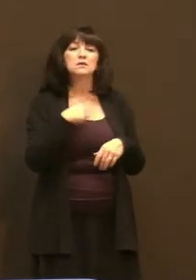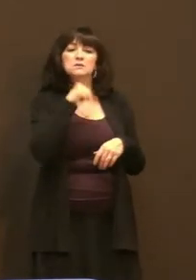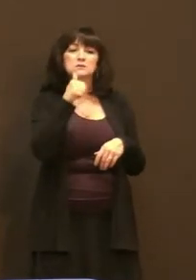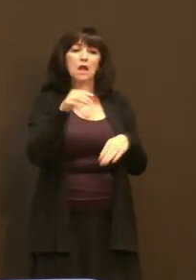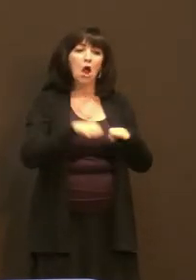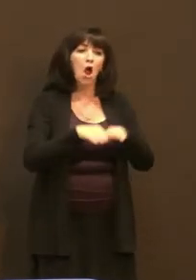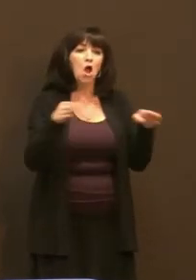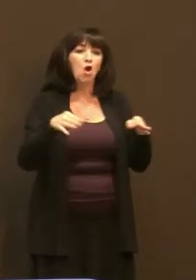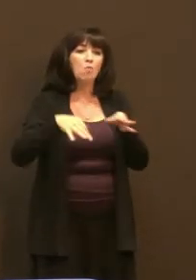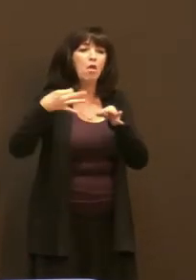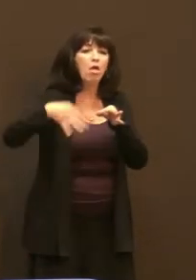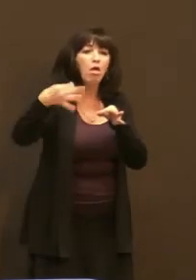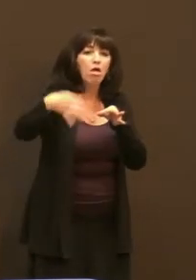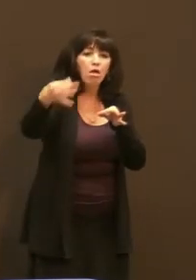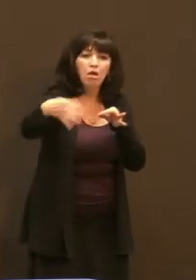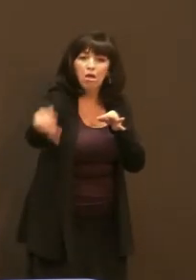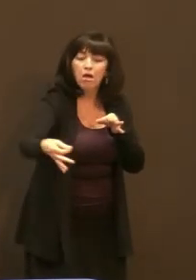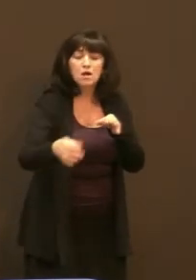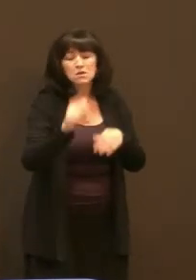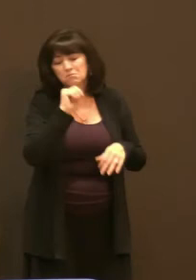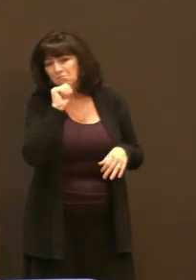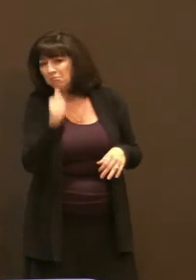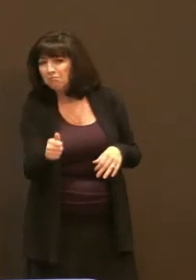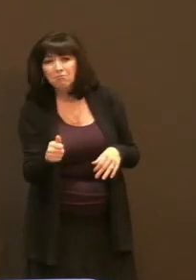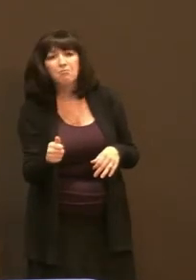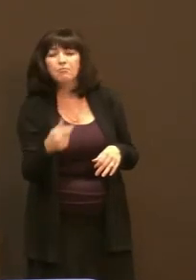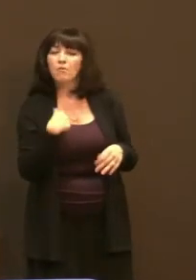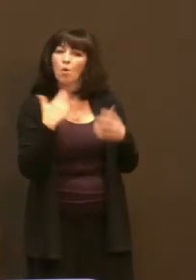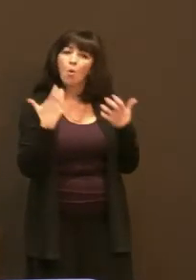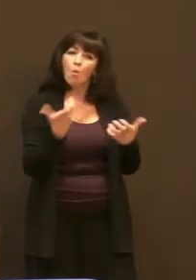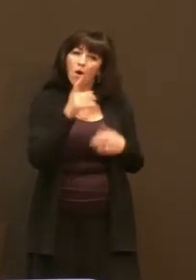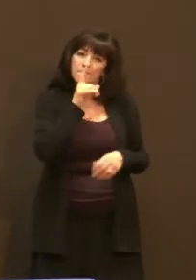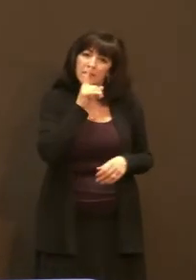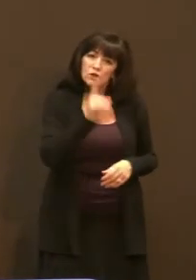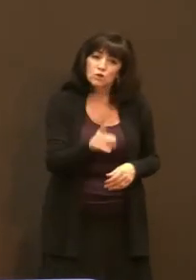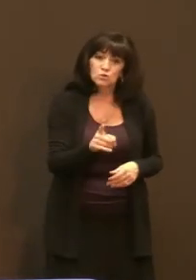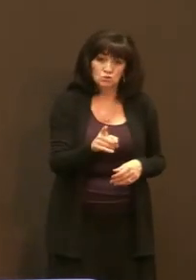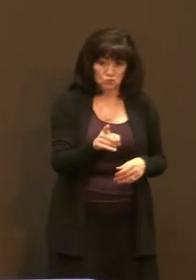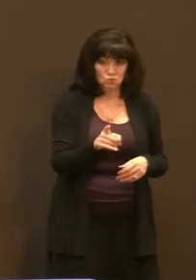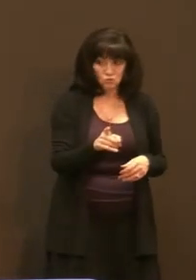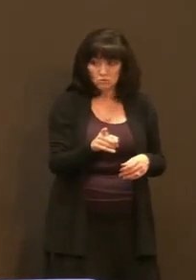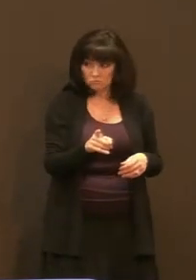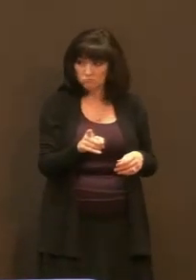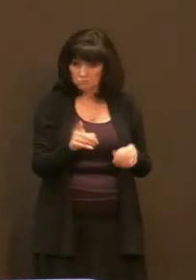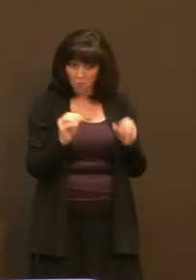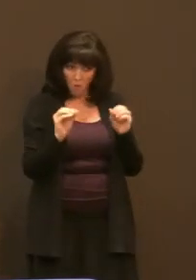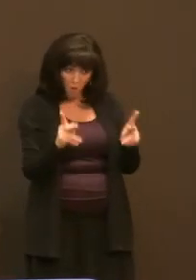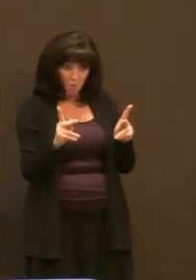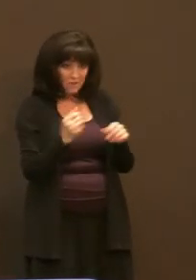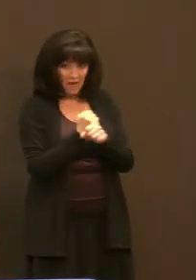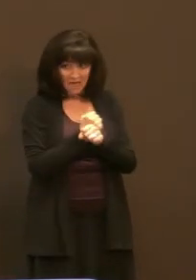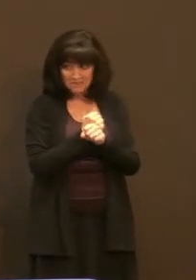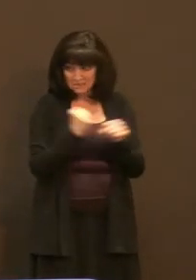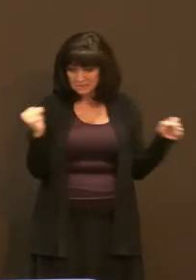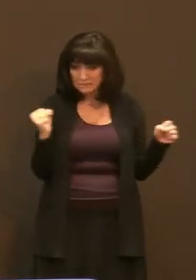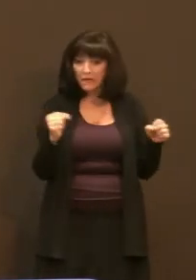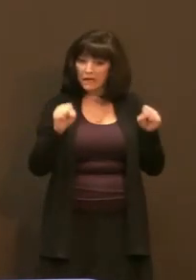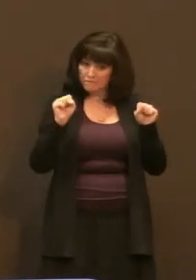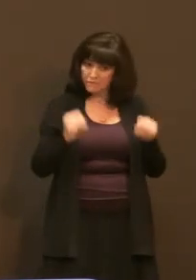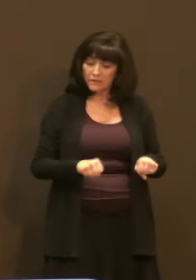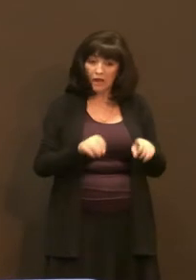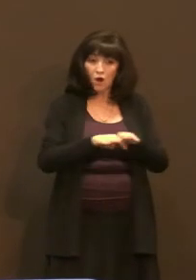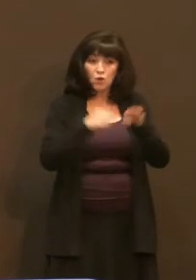But we will err on the side of making sure that people are safe and secure, making sure that